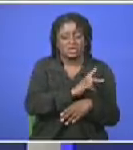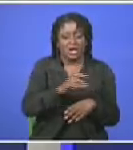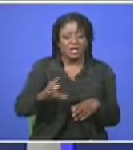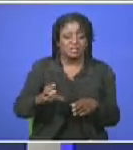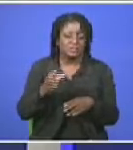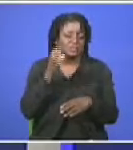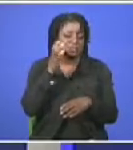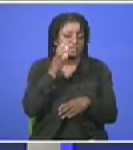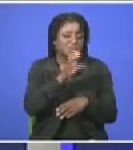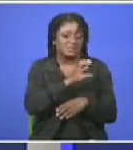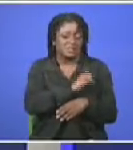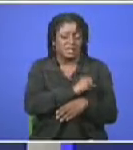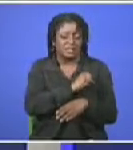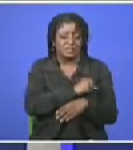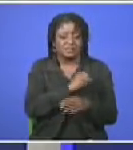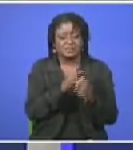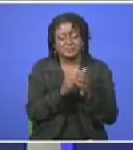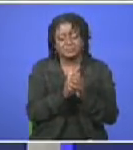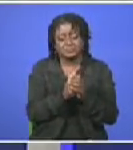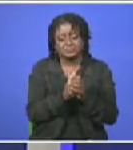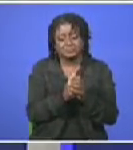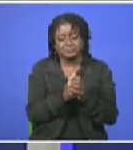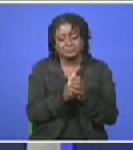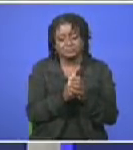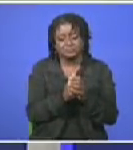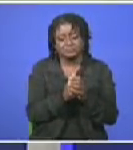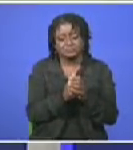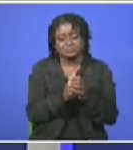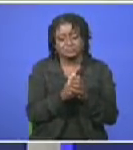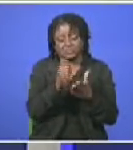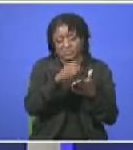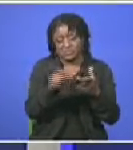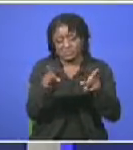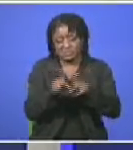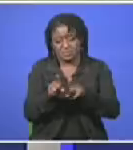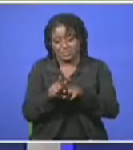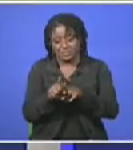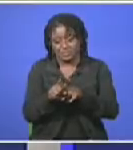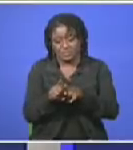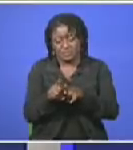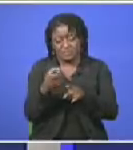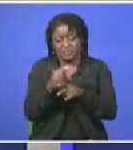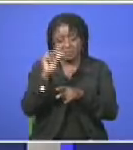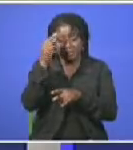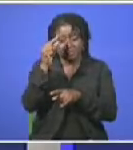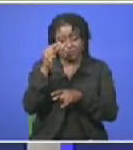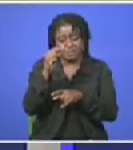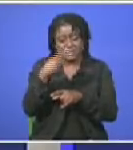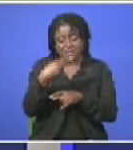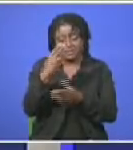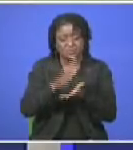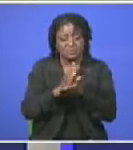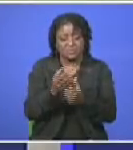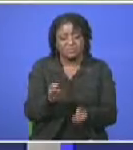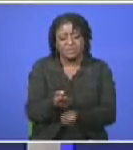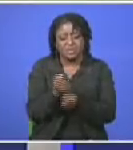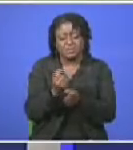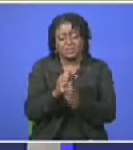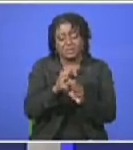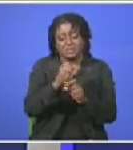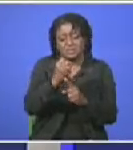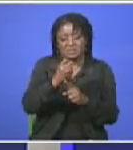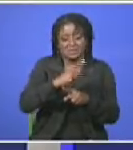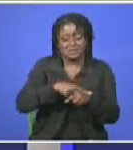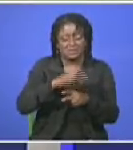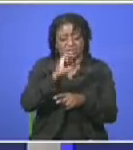by that identical 11-6 scoreline. Scores also in the pass along from the government secondary school's volleyball season. The juniors seeing their